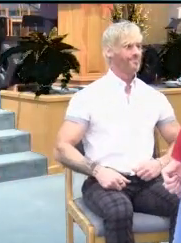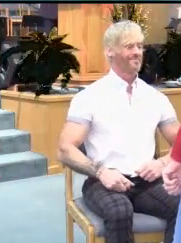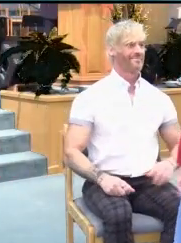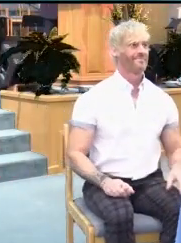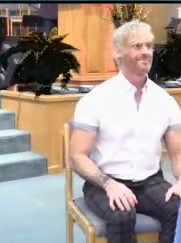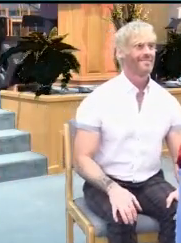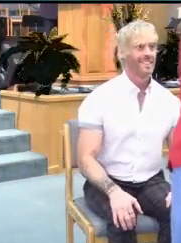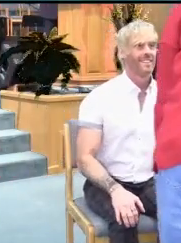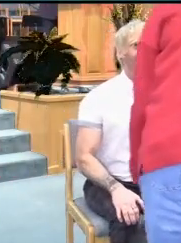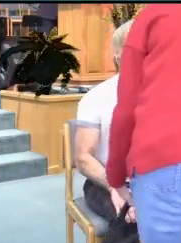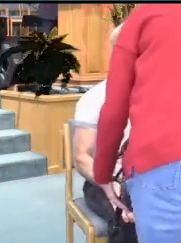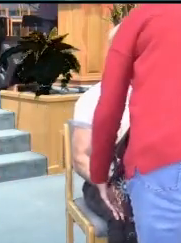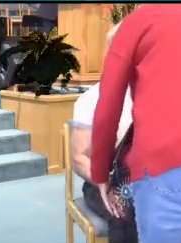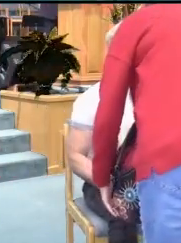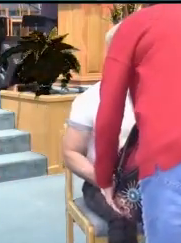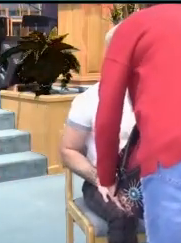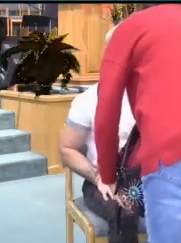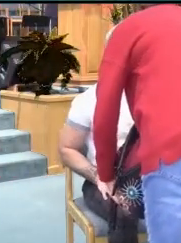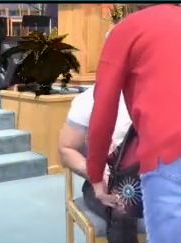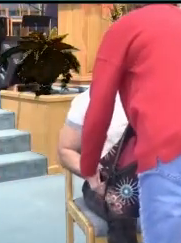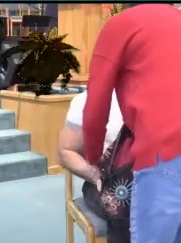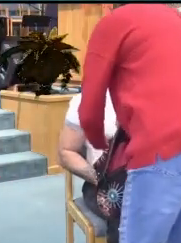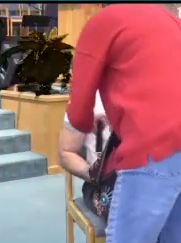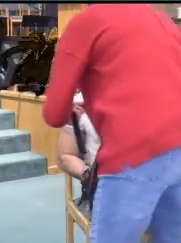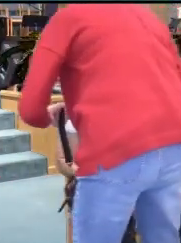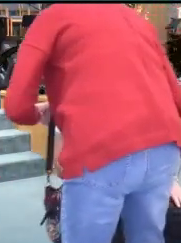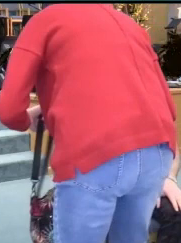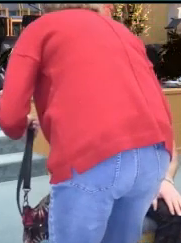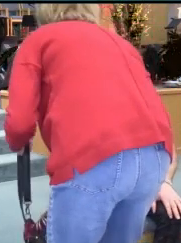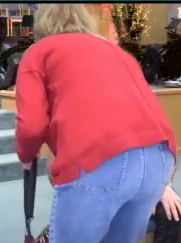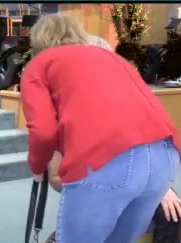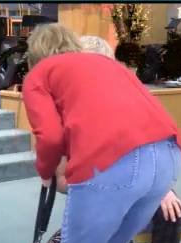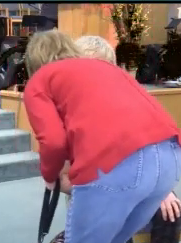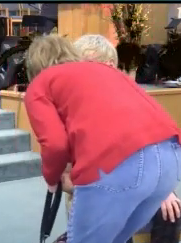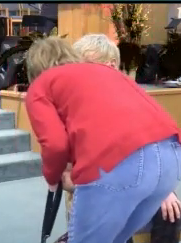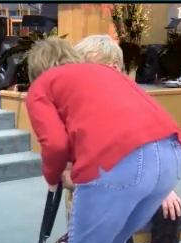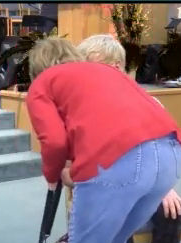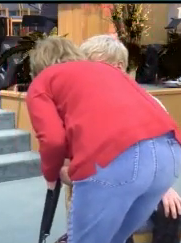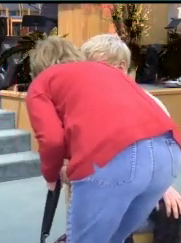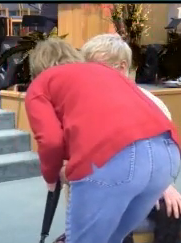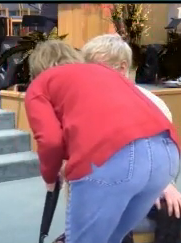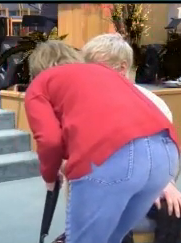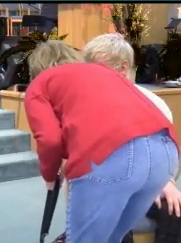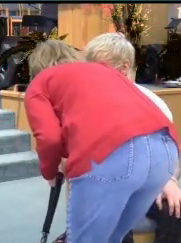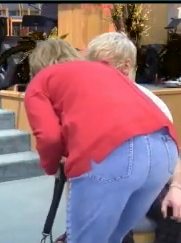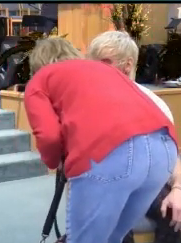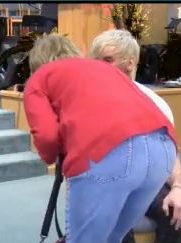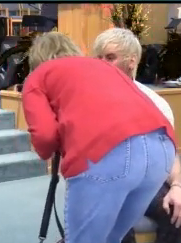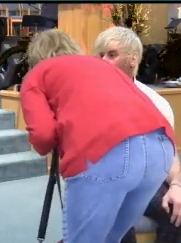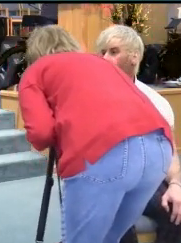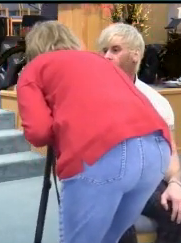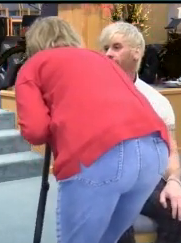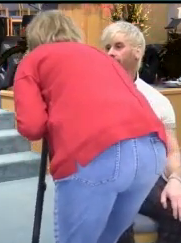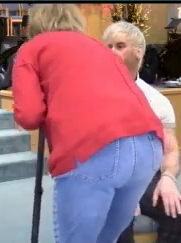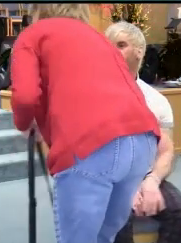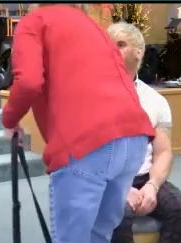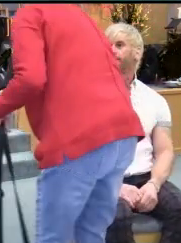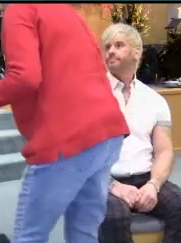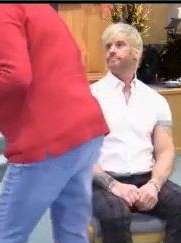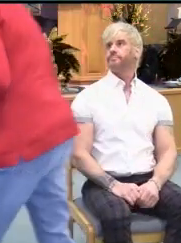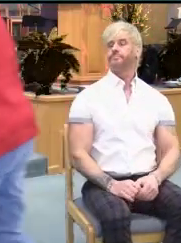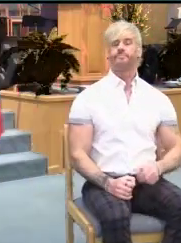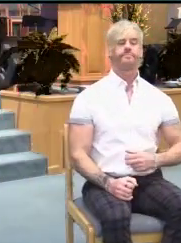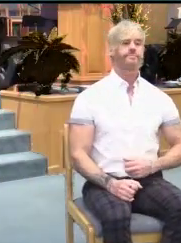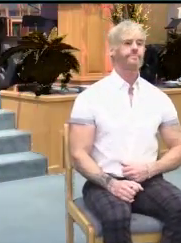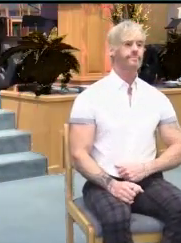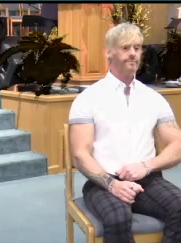been an unusual blessing. Philippians chapter 4 in your Bibles, as we're